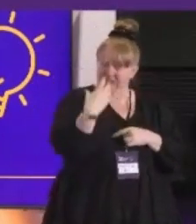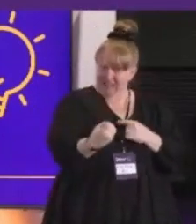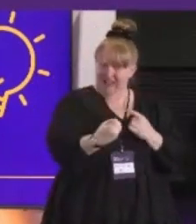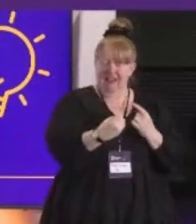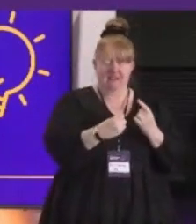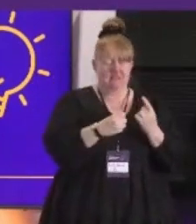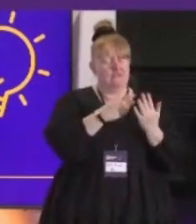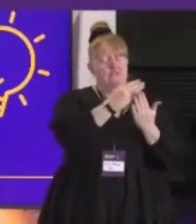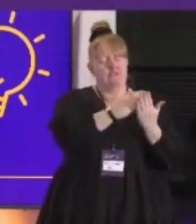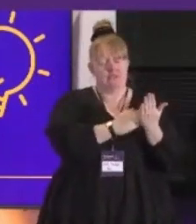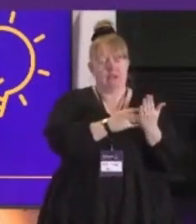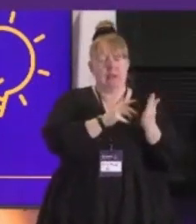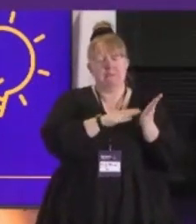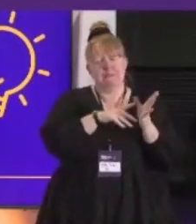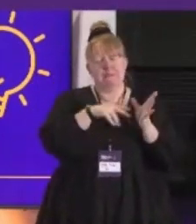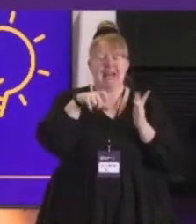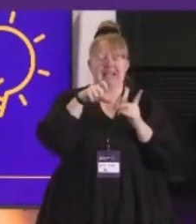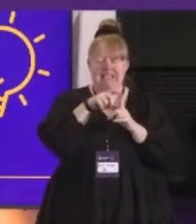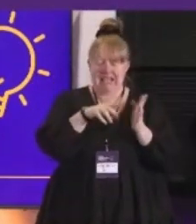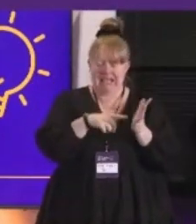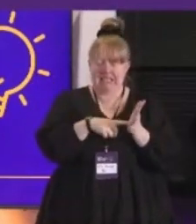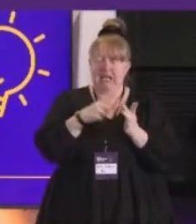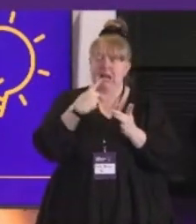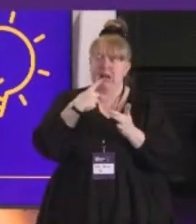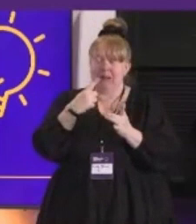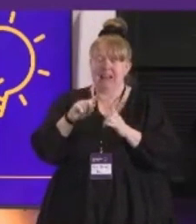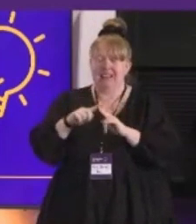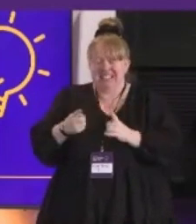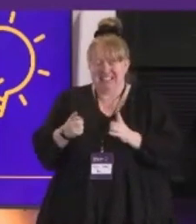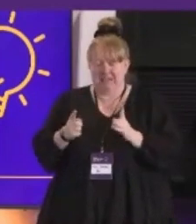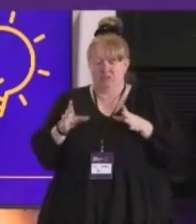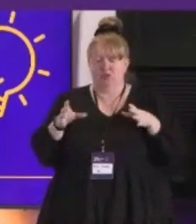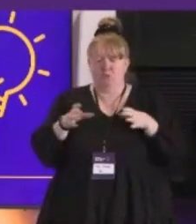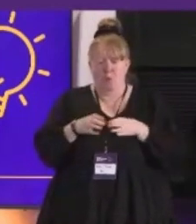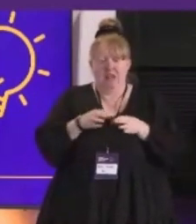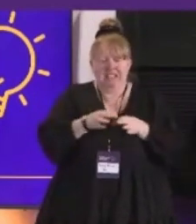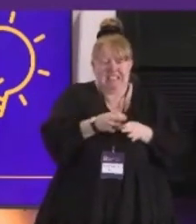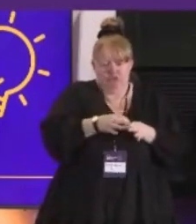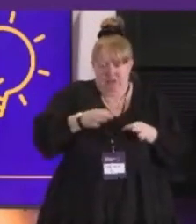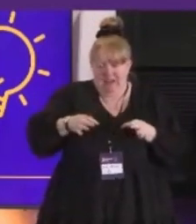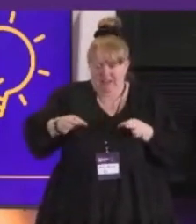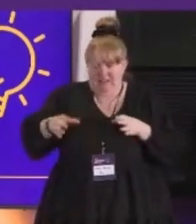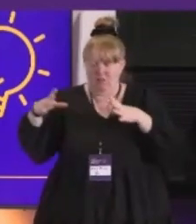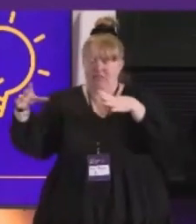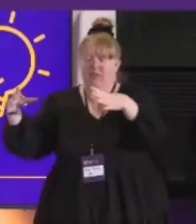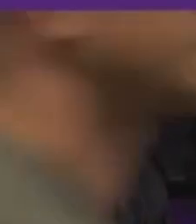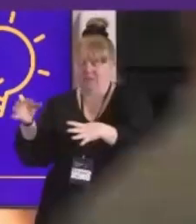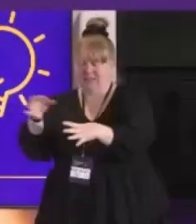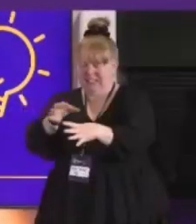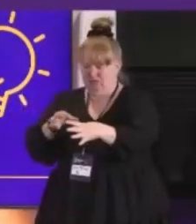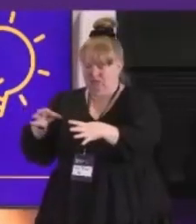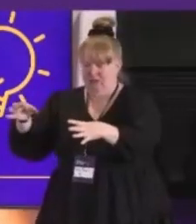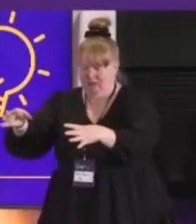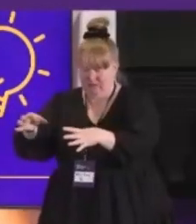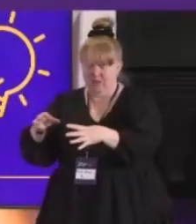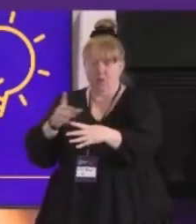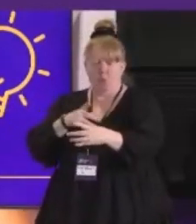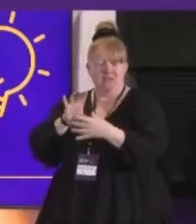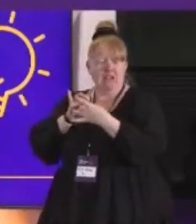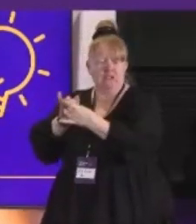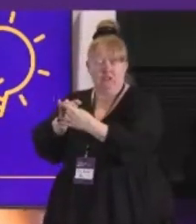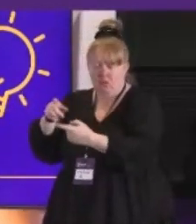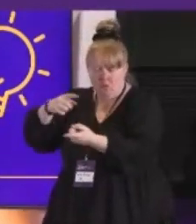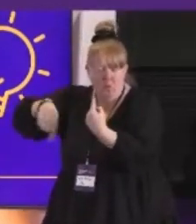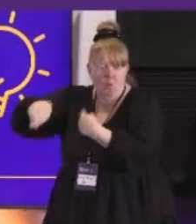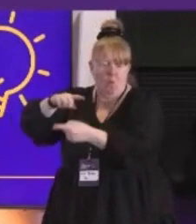have districts, but the uptake has been amazing. You know, even saying last year, 50,000 people were able to interact with. So all of it is present